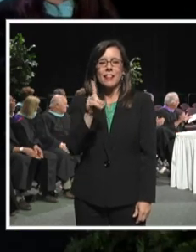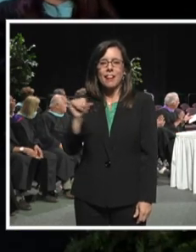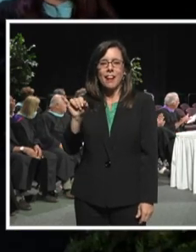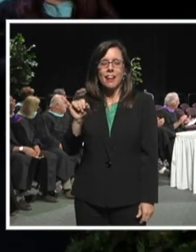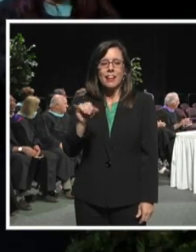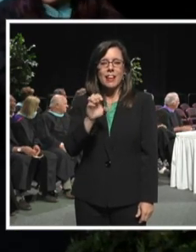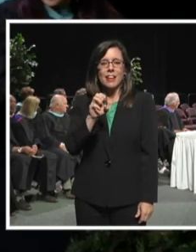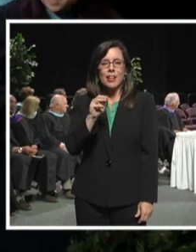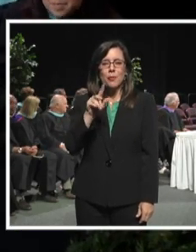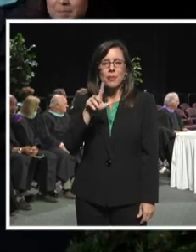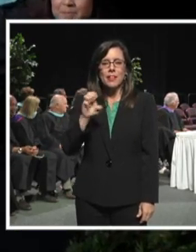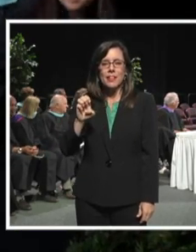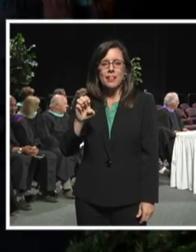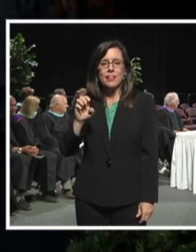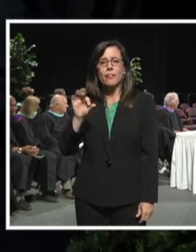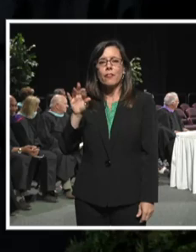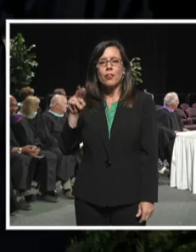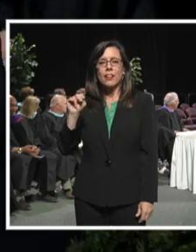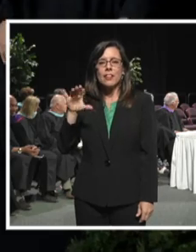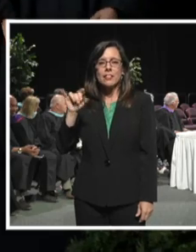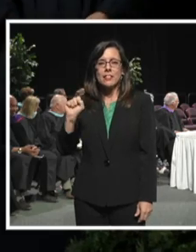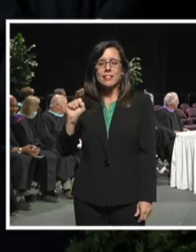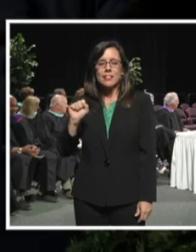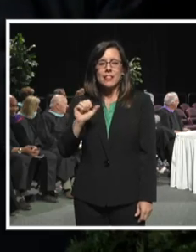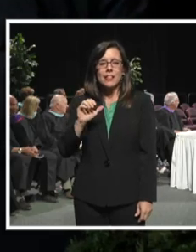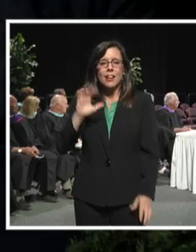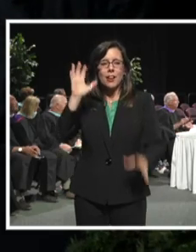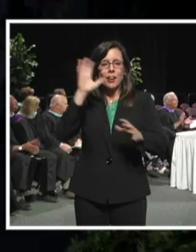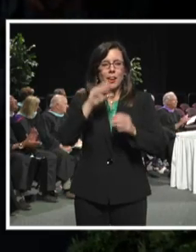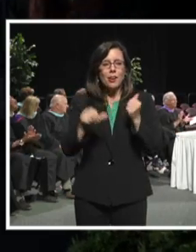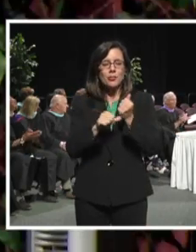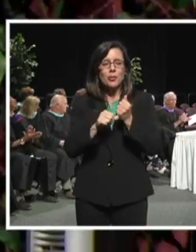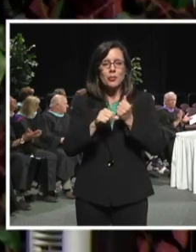And Ms. Emily Casada Francis, associate principal.